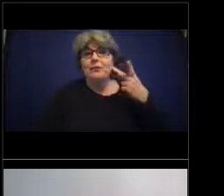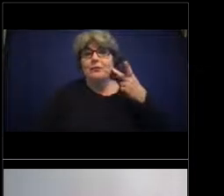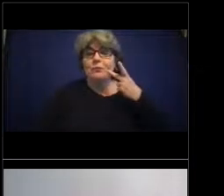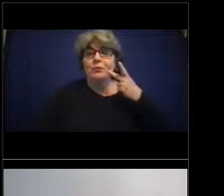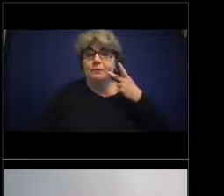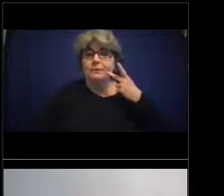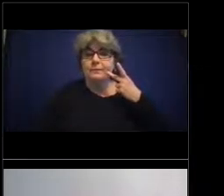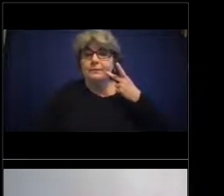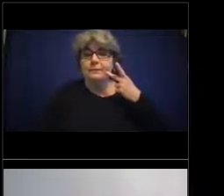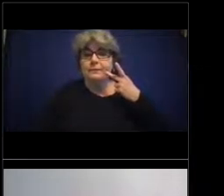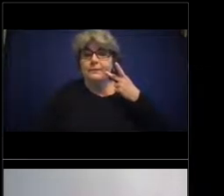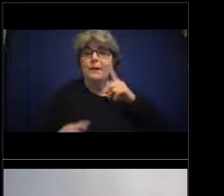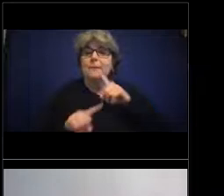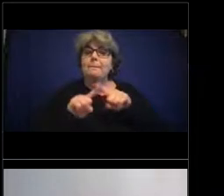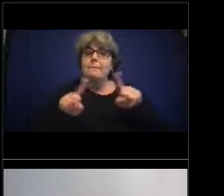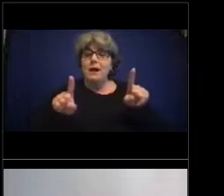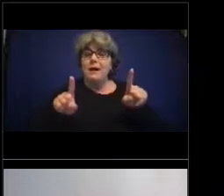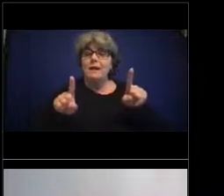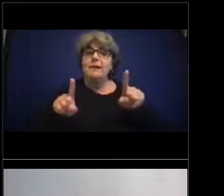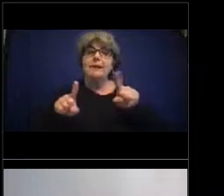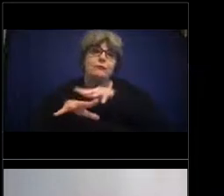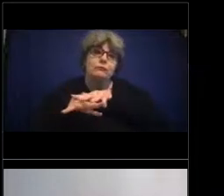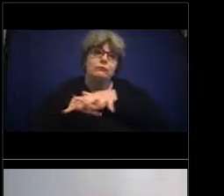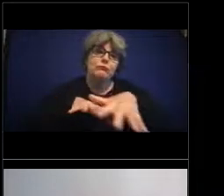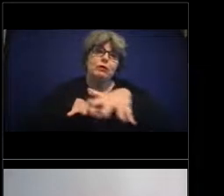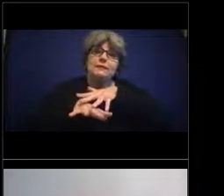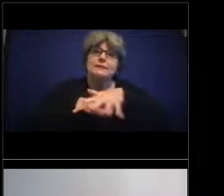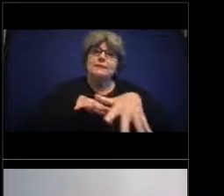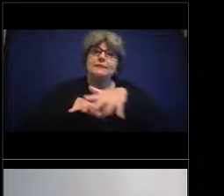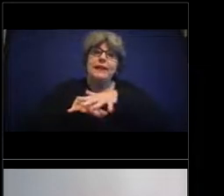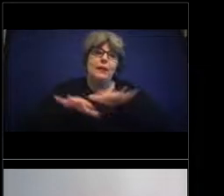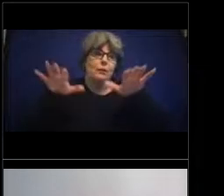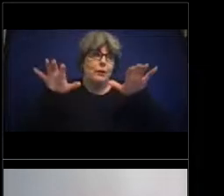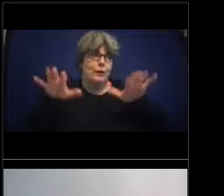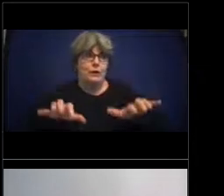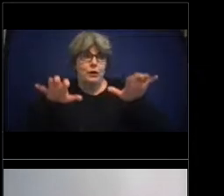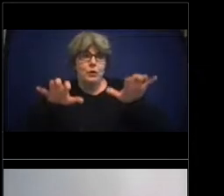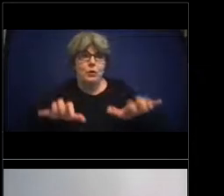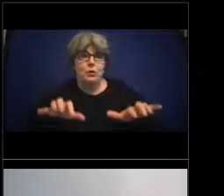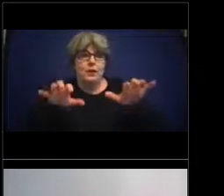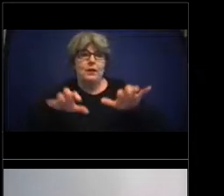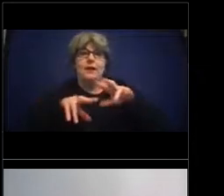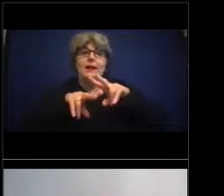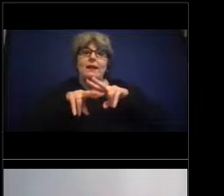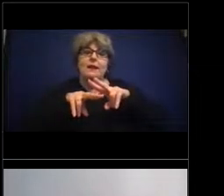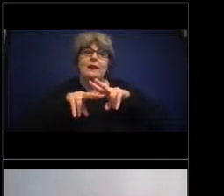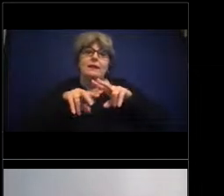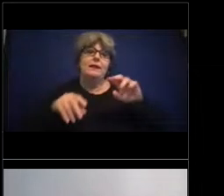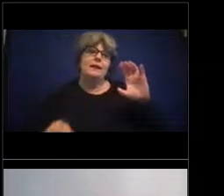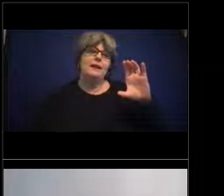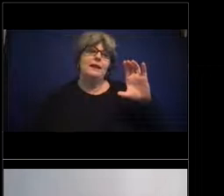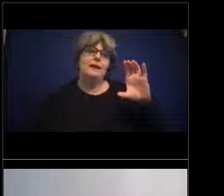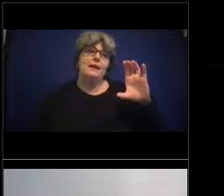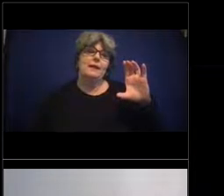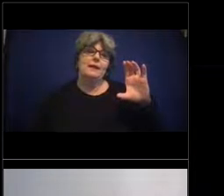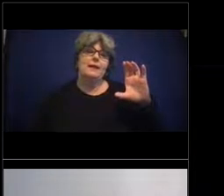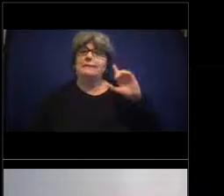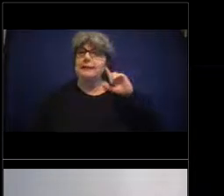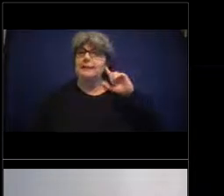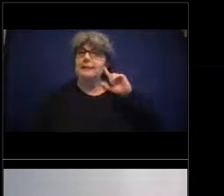stuff eventually runs down when it does rain, and it goes into the Salton Sea. The Salton Sea is a big catch for this area.